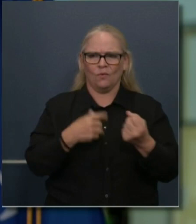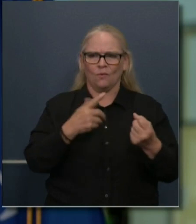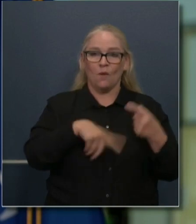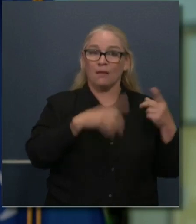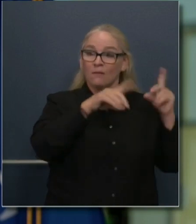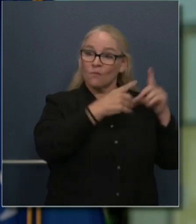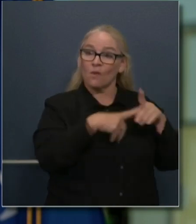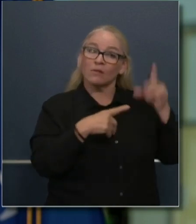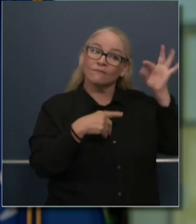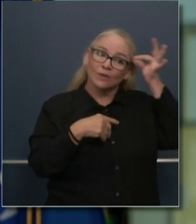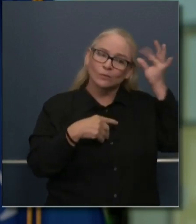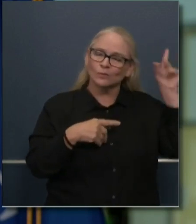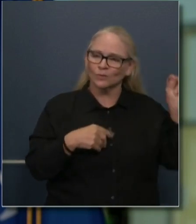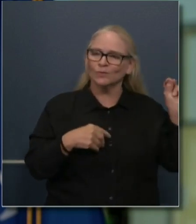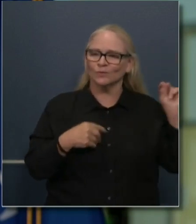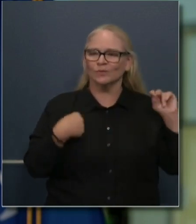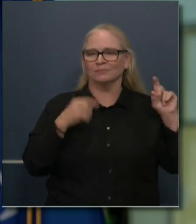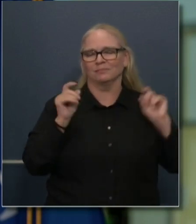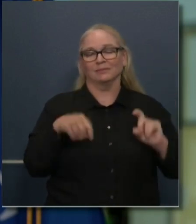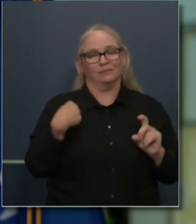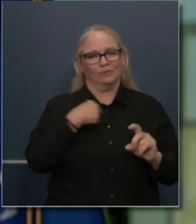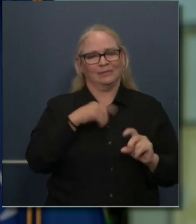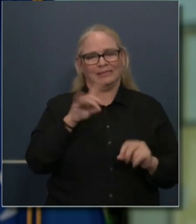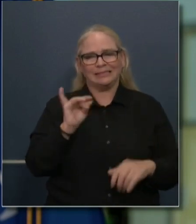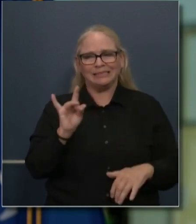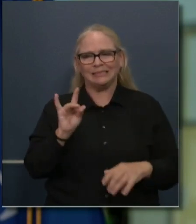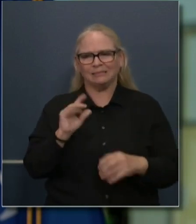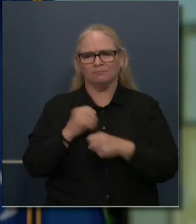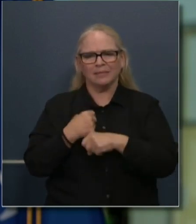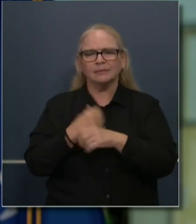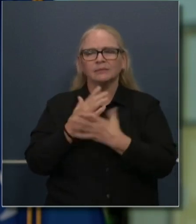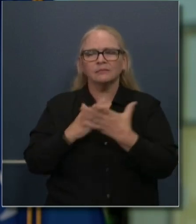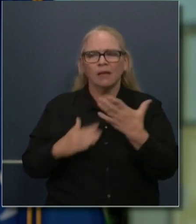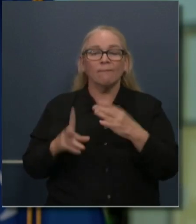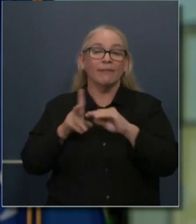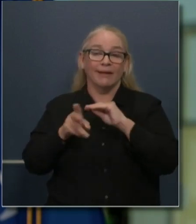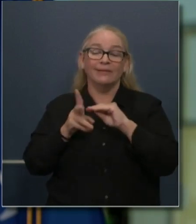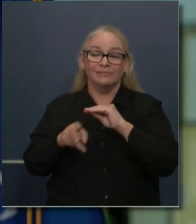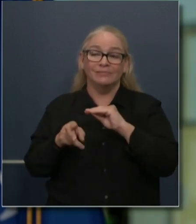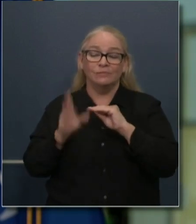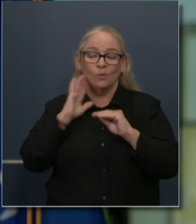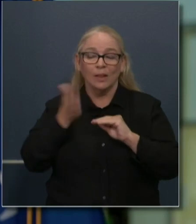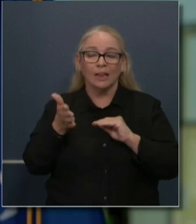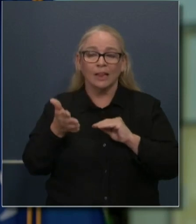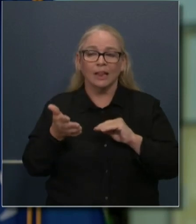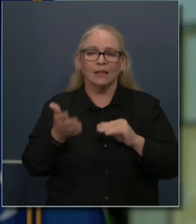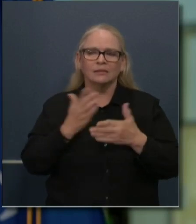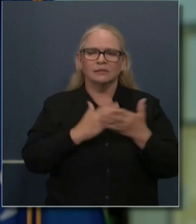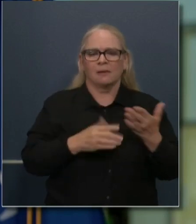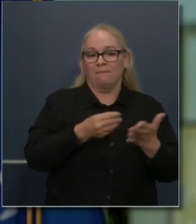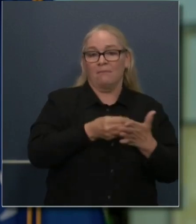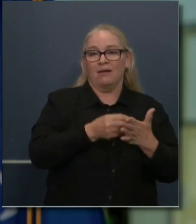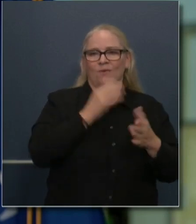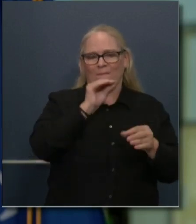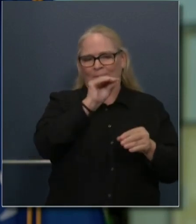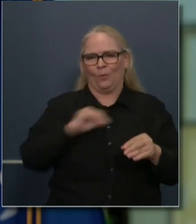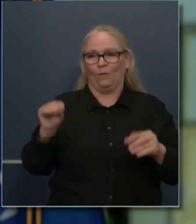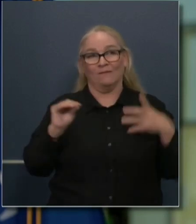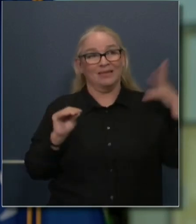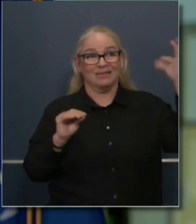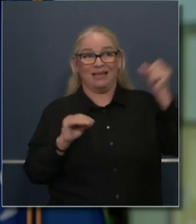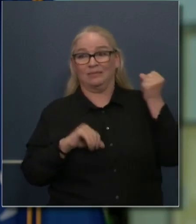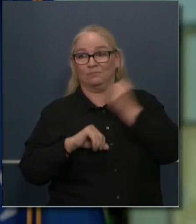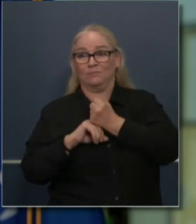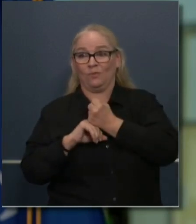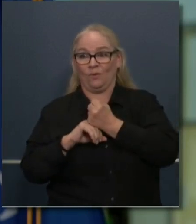lot of contingent cuts, and as those dollars materialize, those cuts will not materialize. That will also